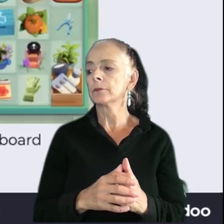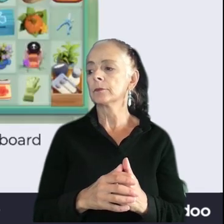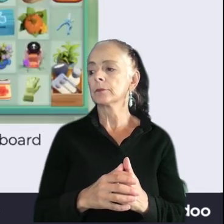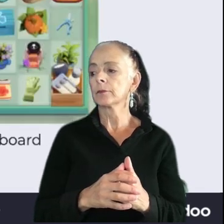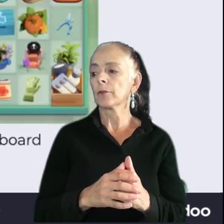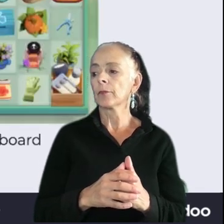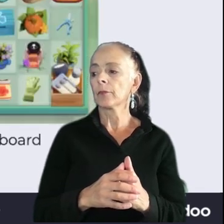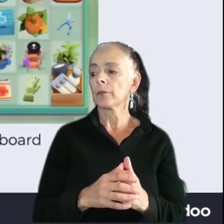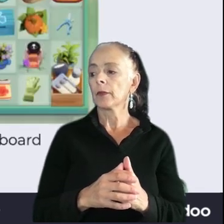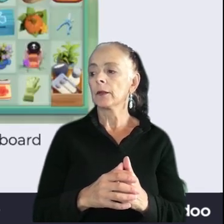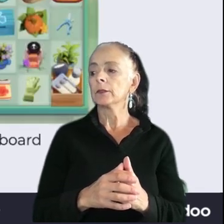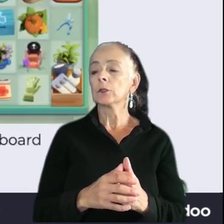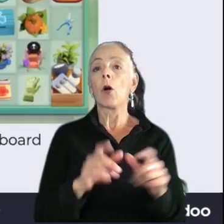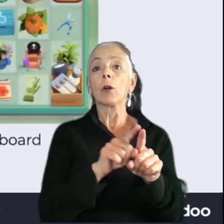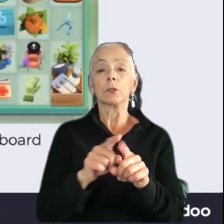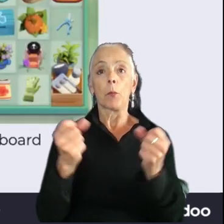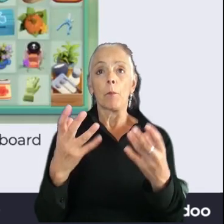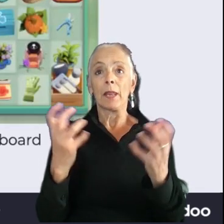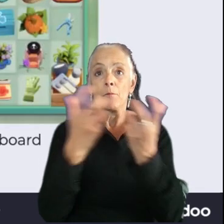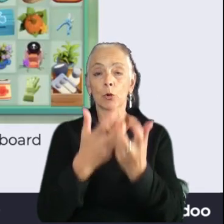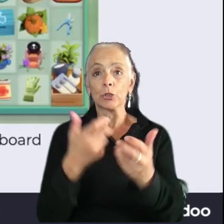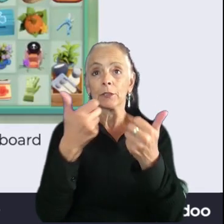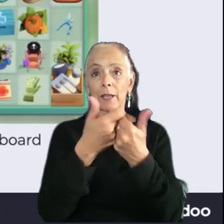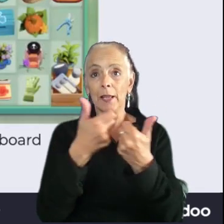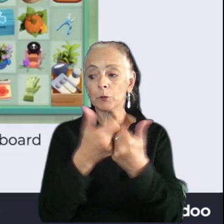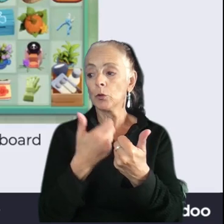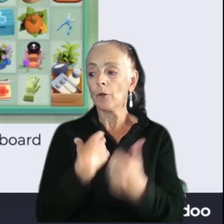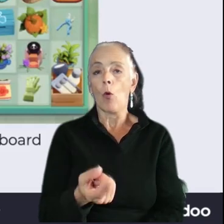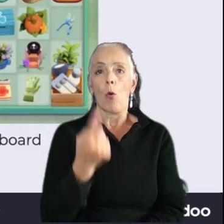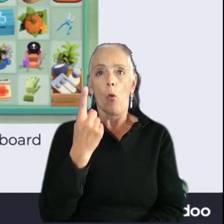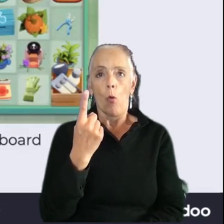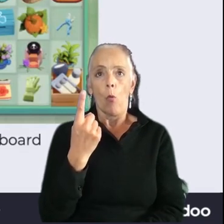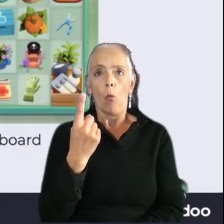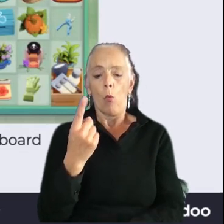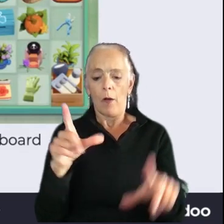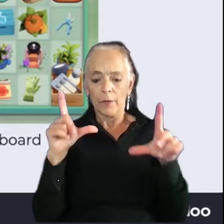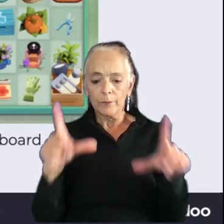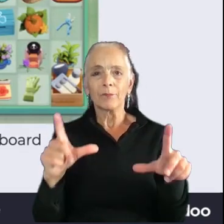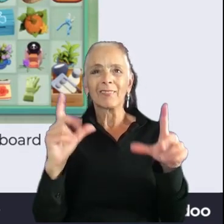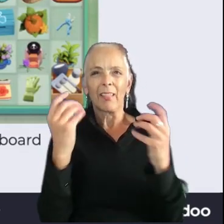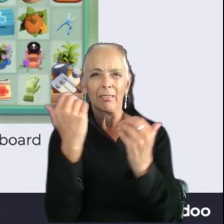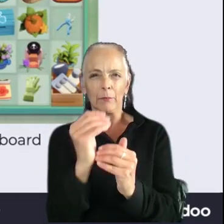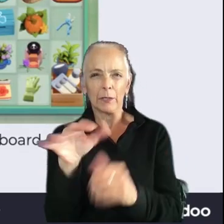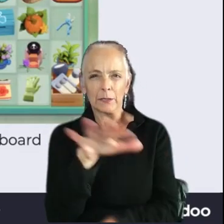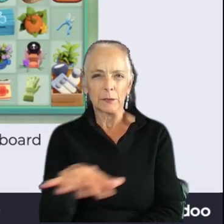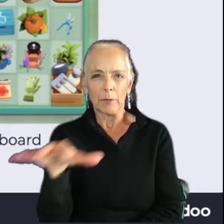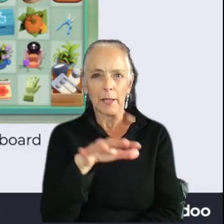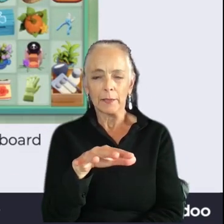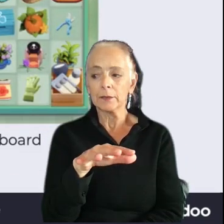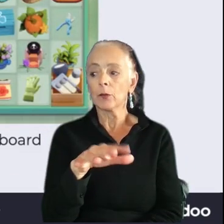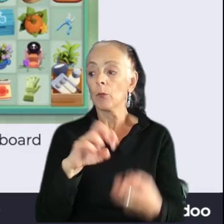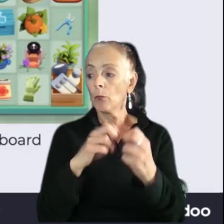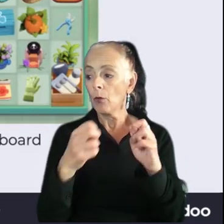Also in a lot of merge games, the player has a single board to merge with limited space. So the problem is as they discover